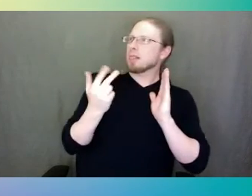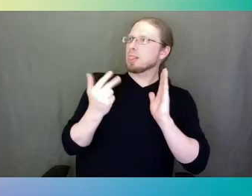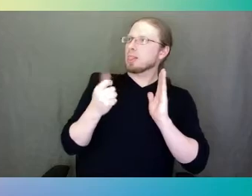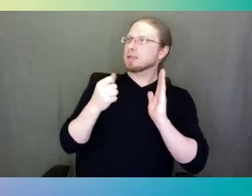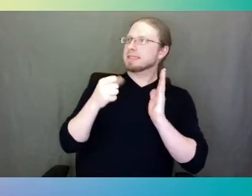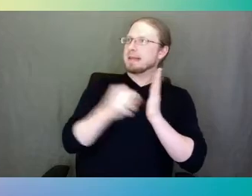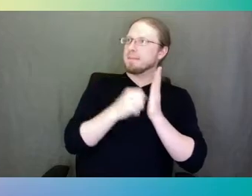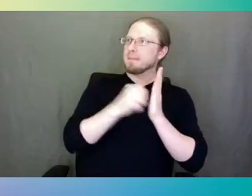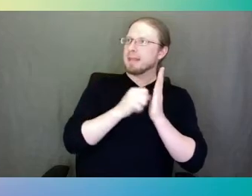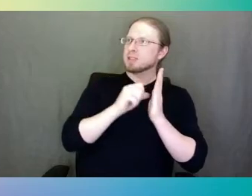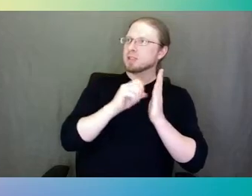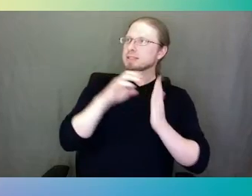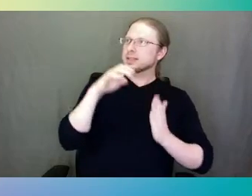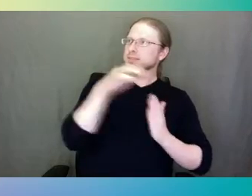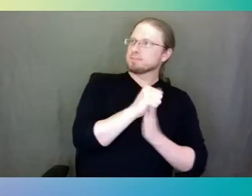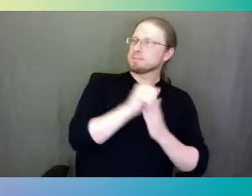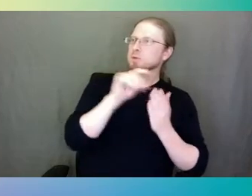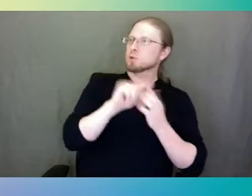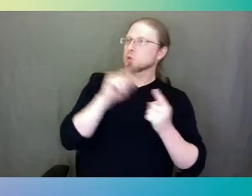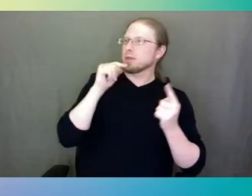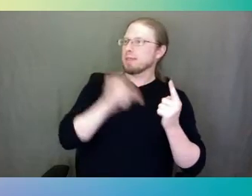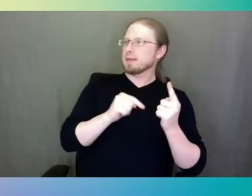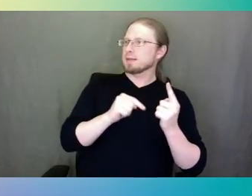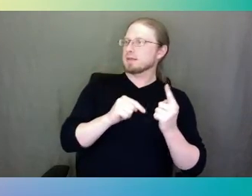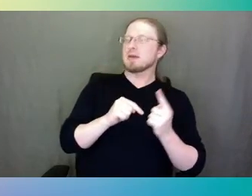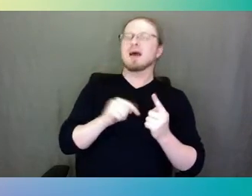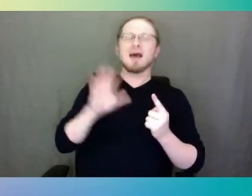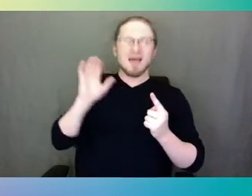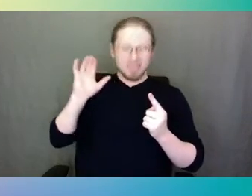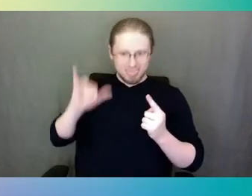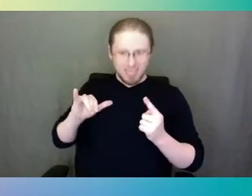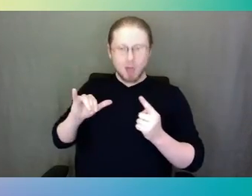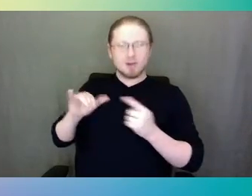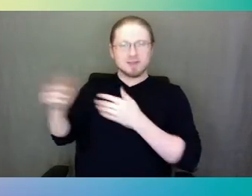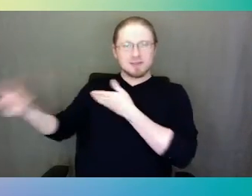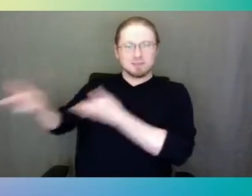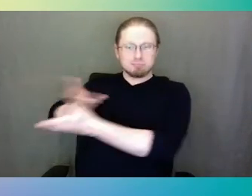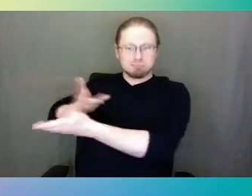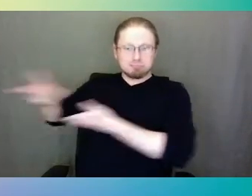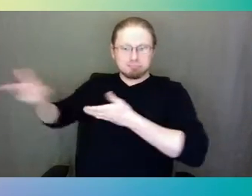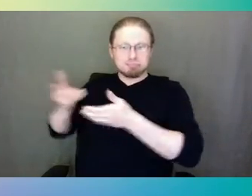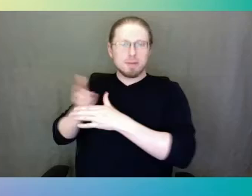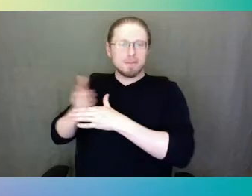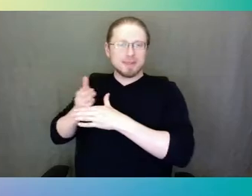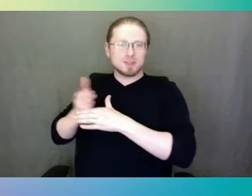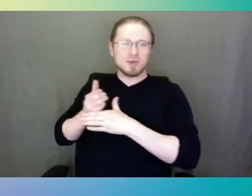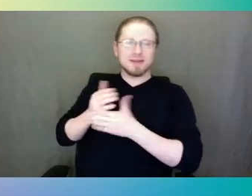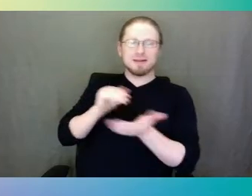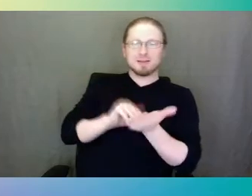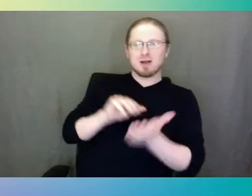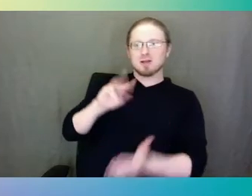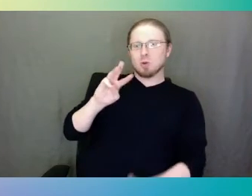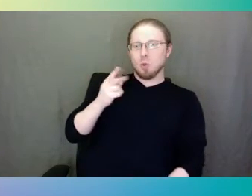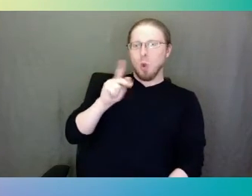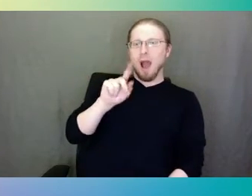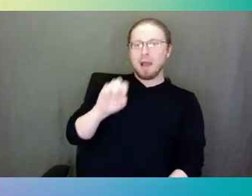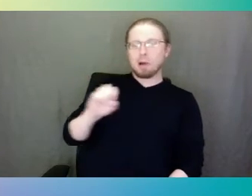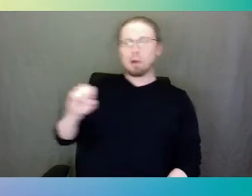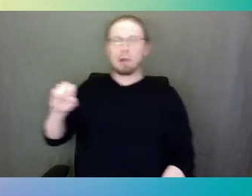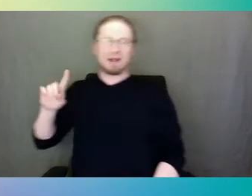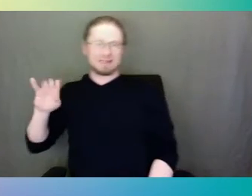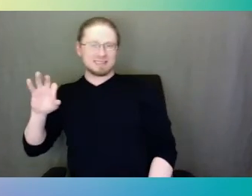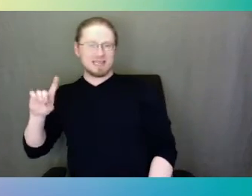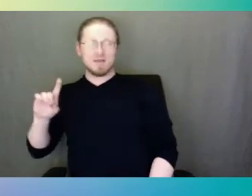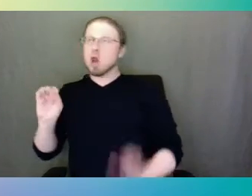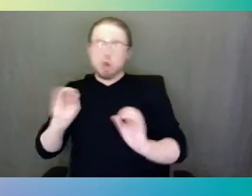this. And the 13 pages were David and the letters back and forth. Nobody else had objected to this.